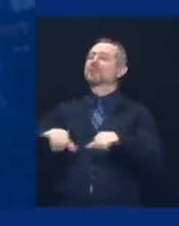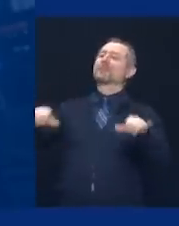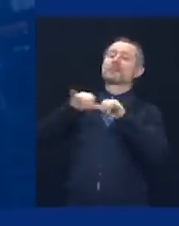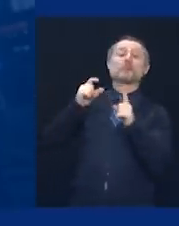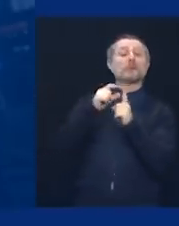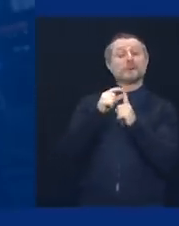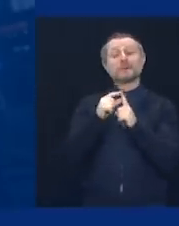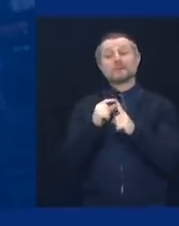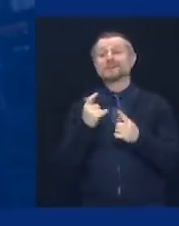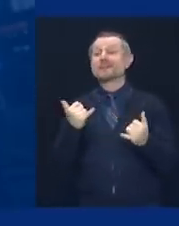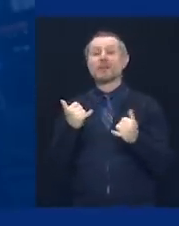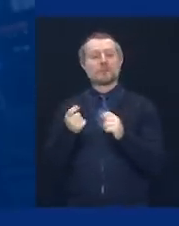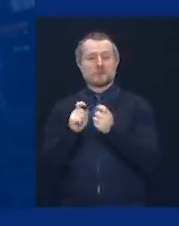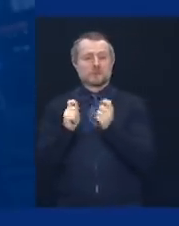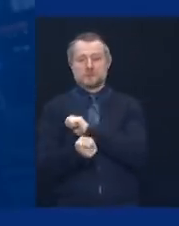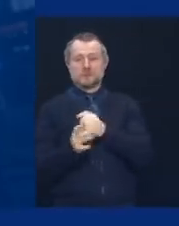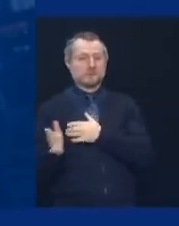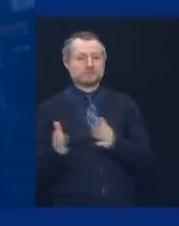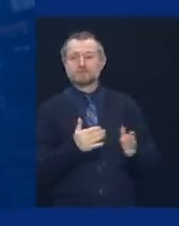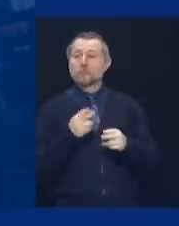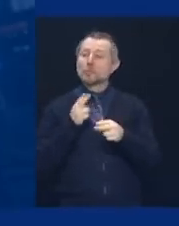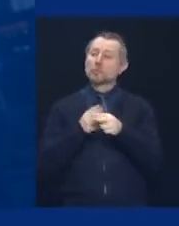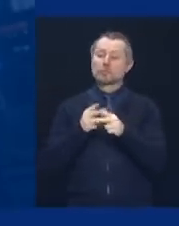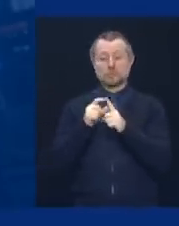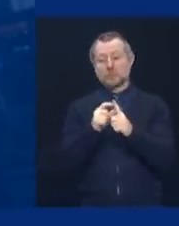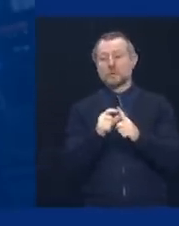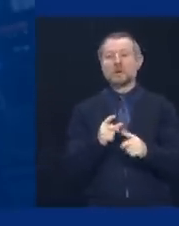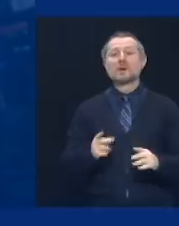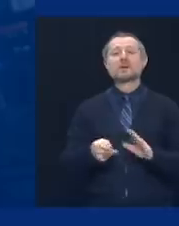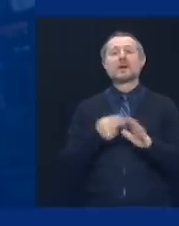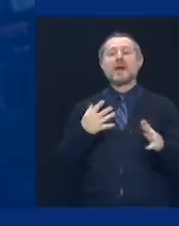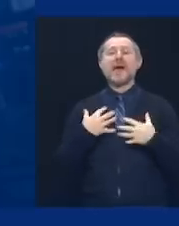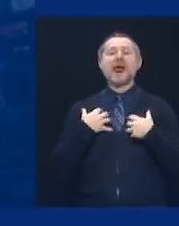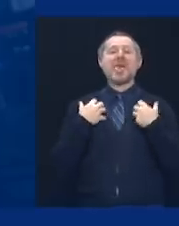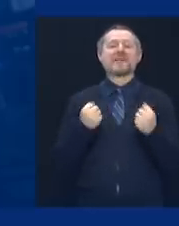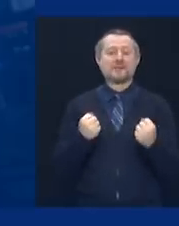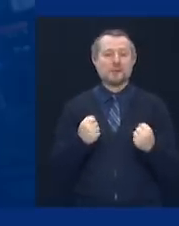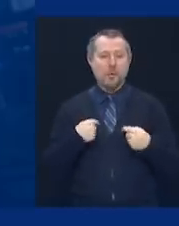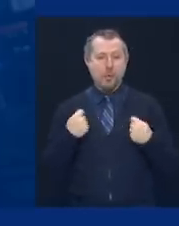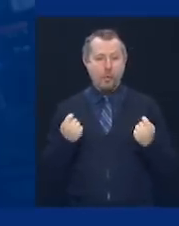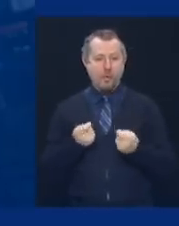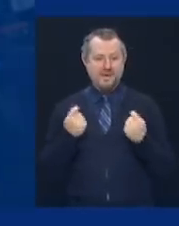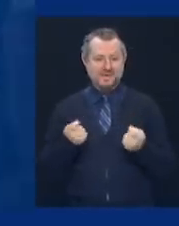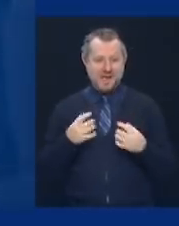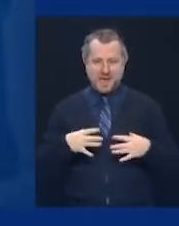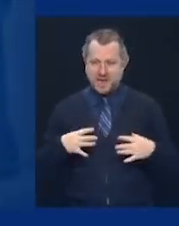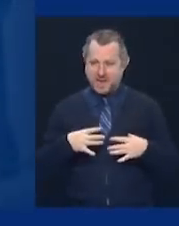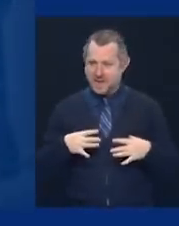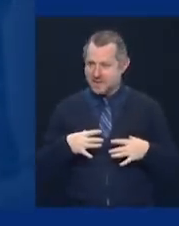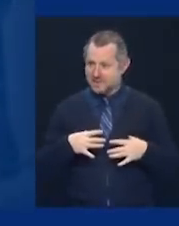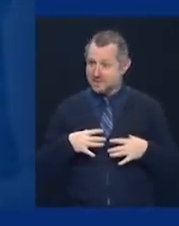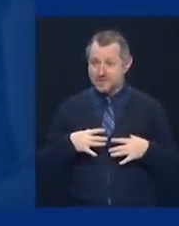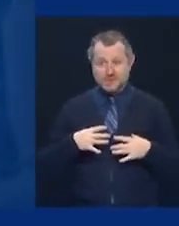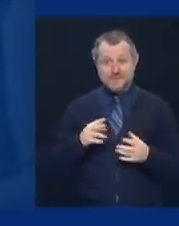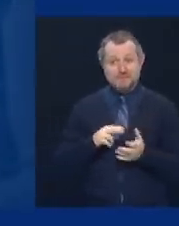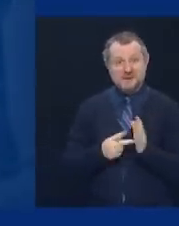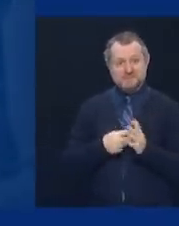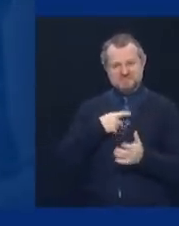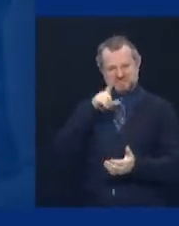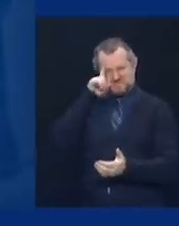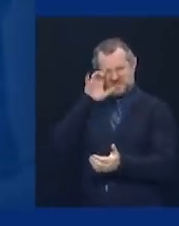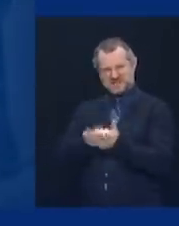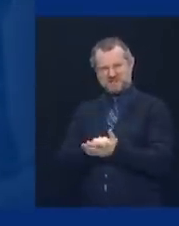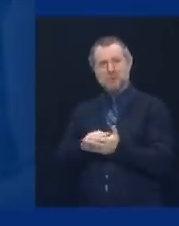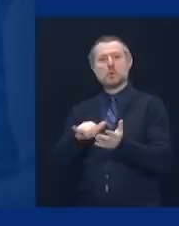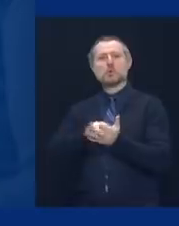on the healthy this year, right? Focus on the healthy. I believe New Yorkers are capable of doing that.